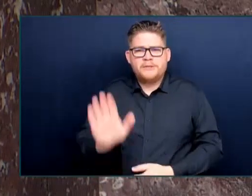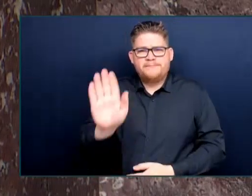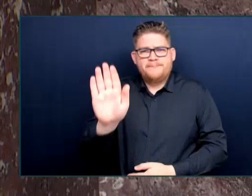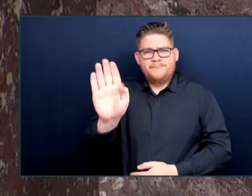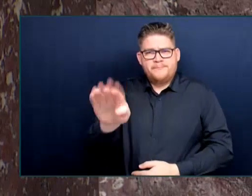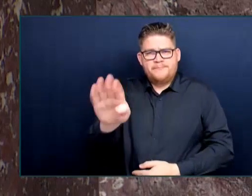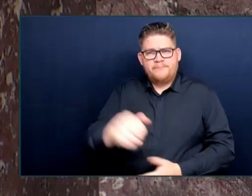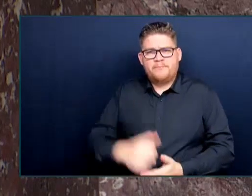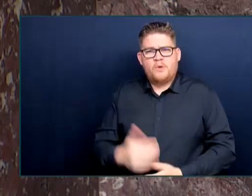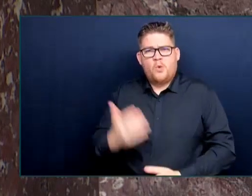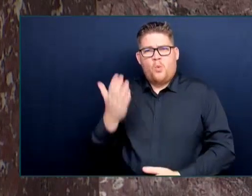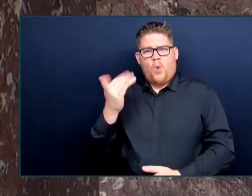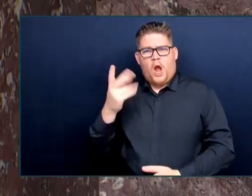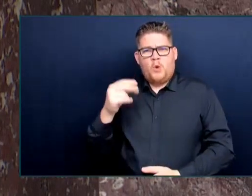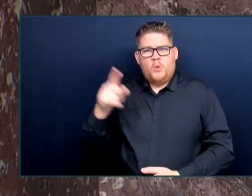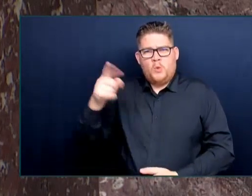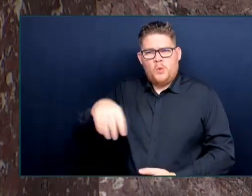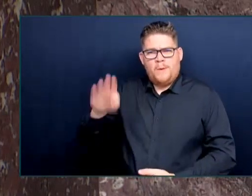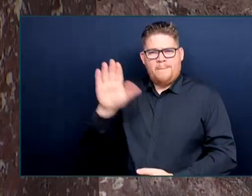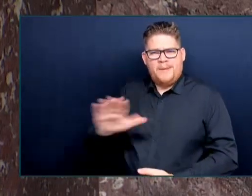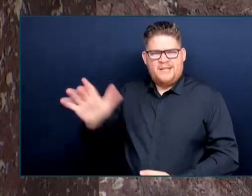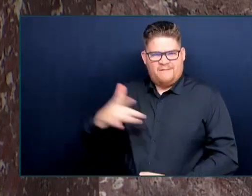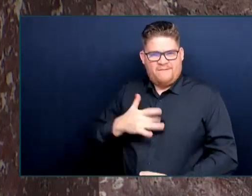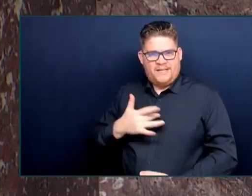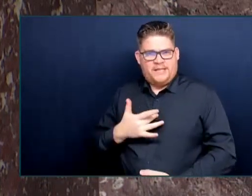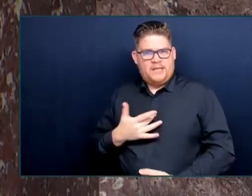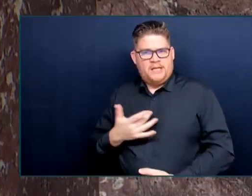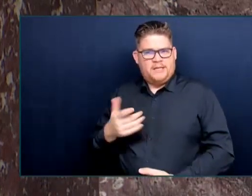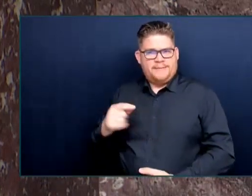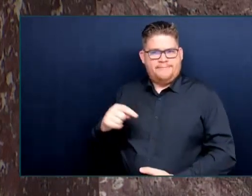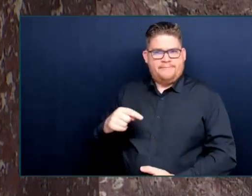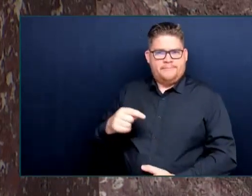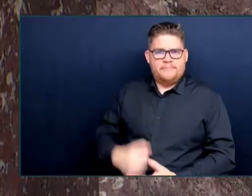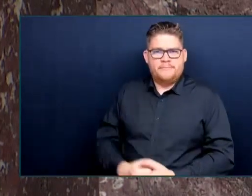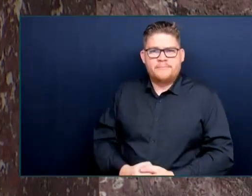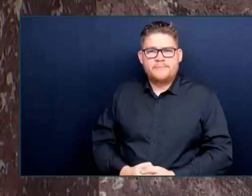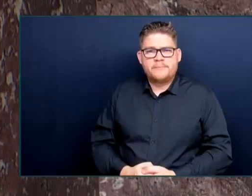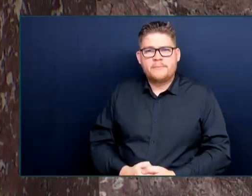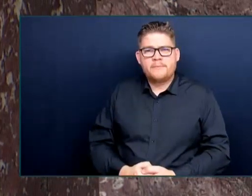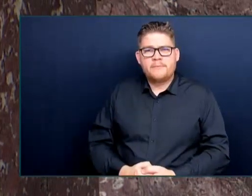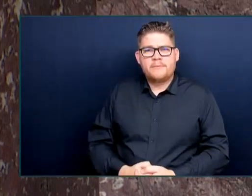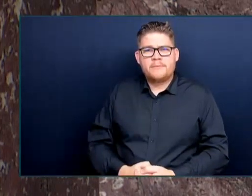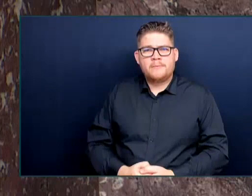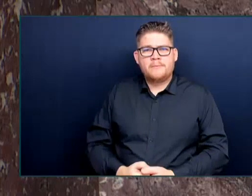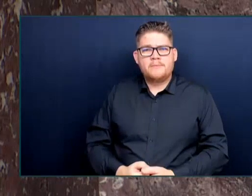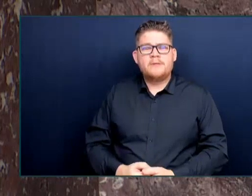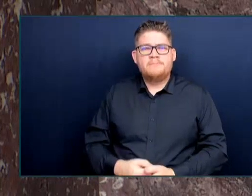what happens if you're in administrative side of healthcare and how this government and this minister treats you.